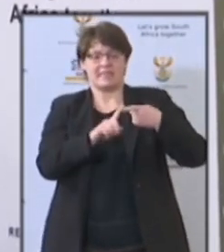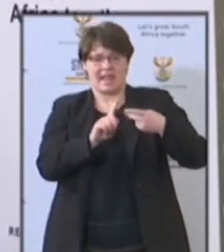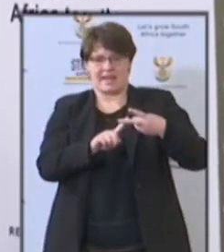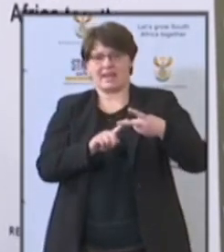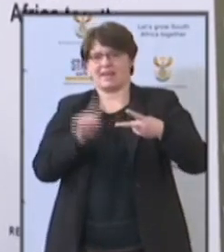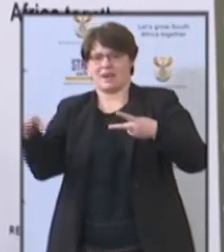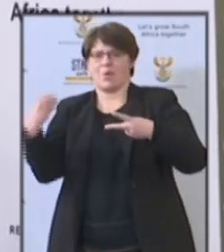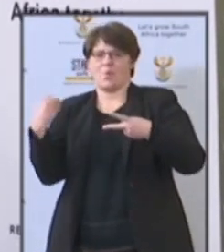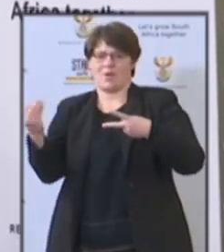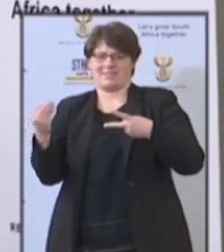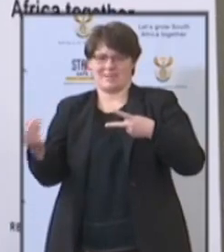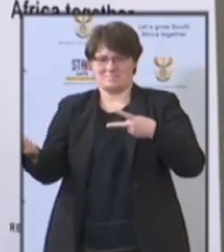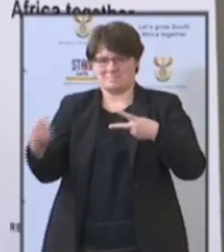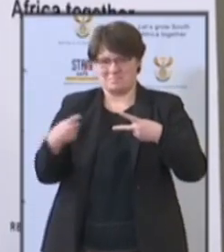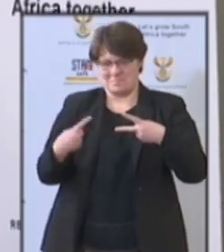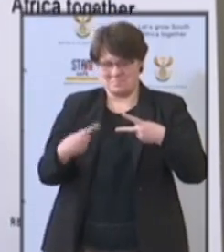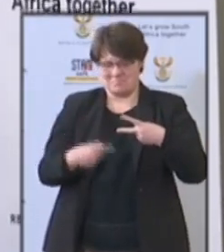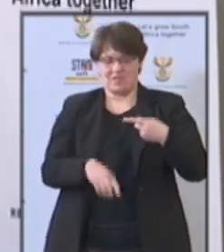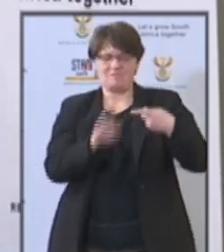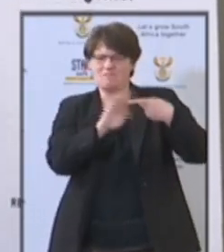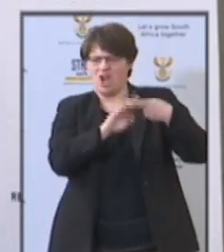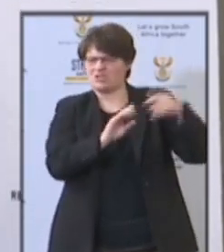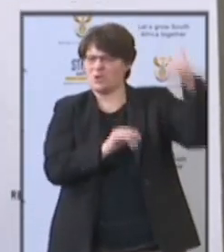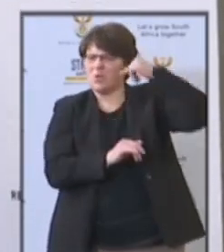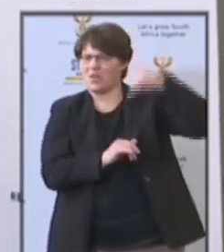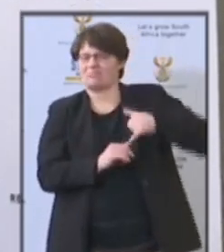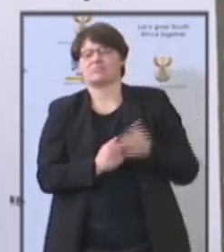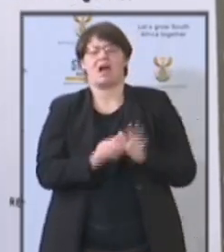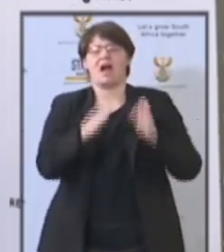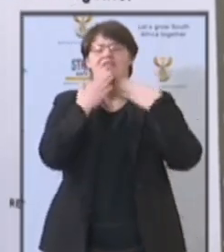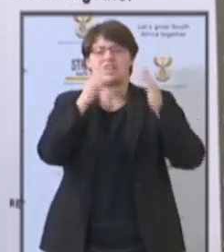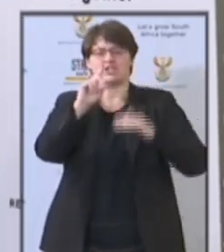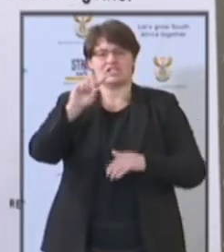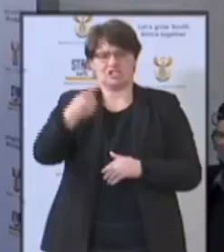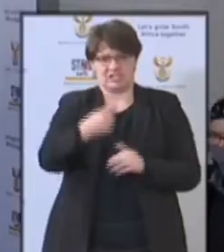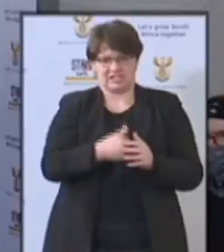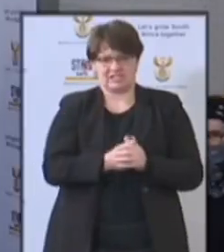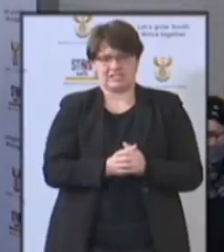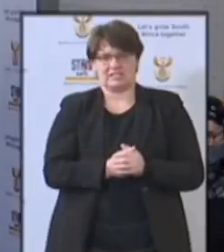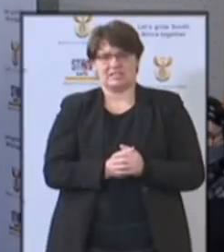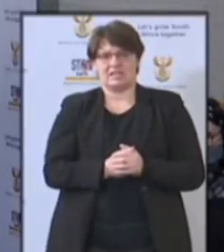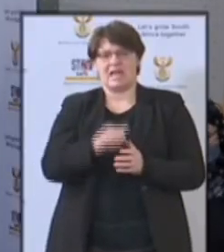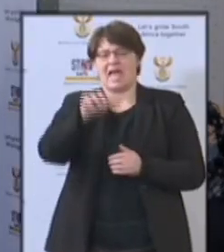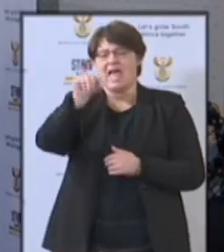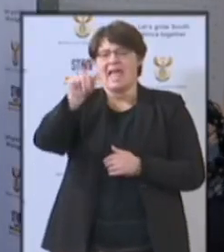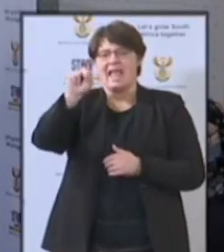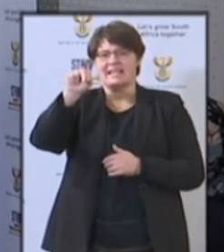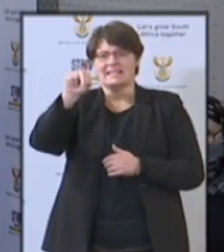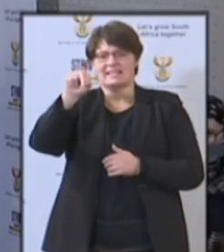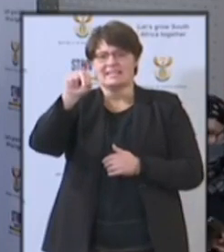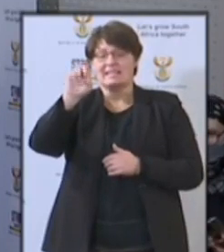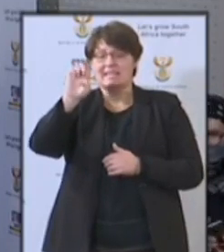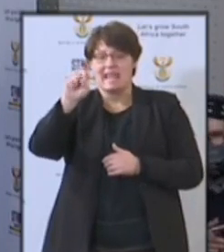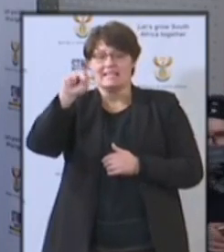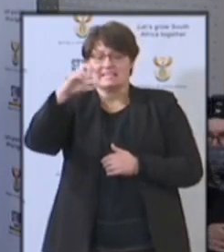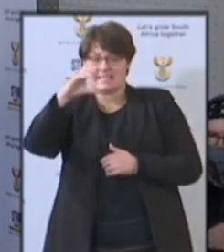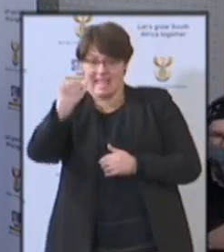and the WhatsApp. So caller. Thank you, TG. I have Karima Brown from ANC on the line.